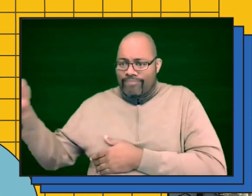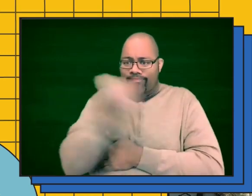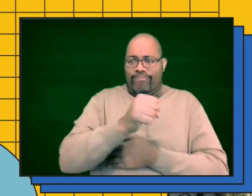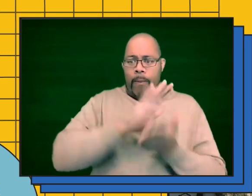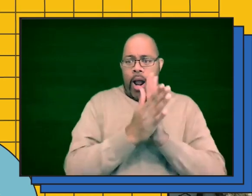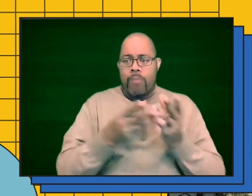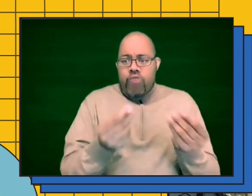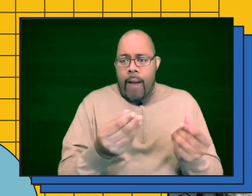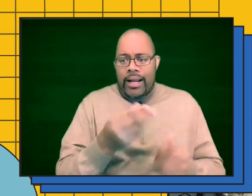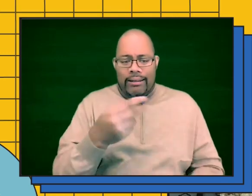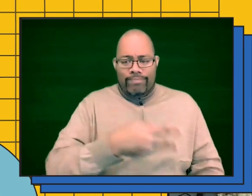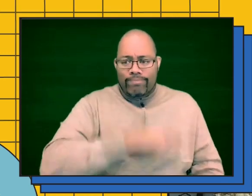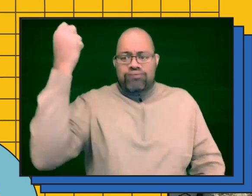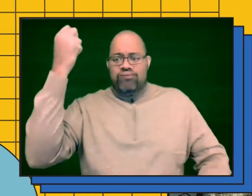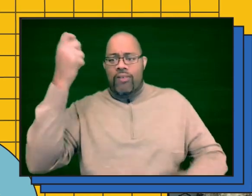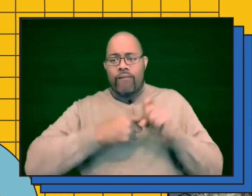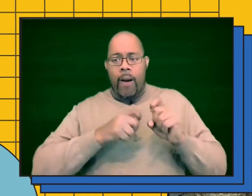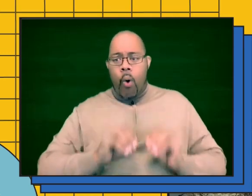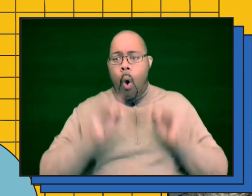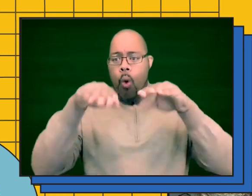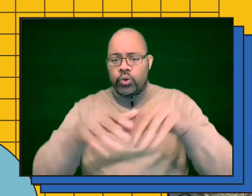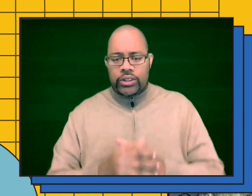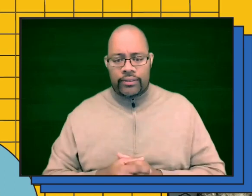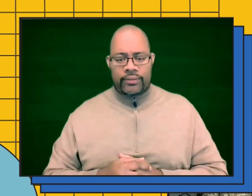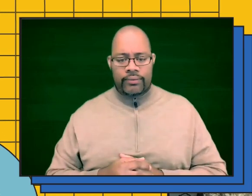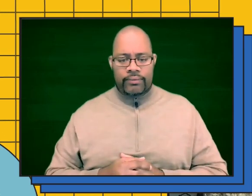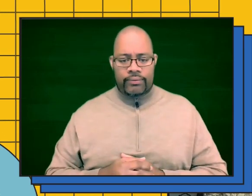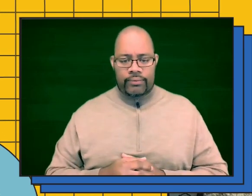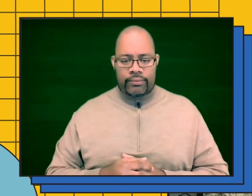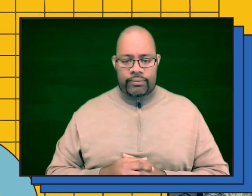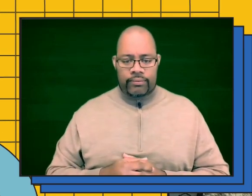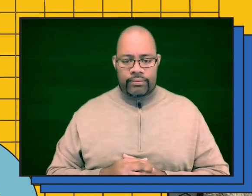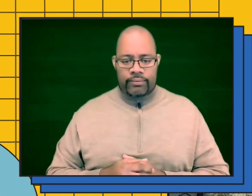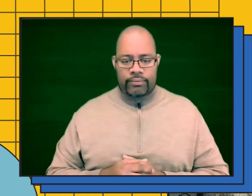into property and kidnapped across an ocean.